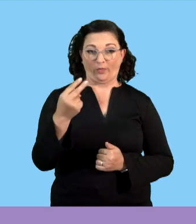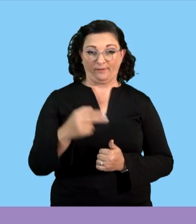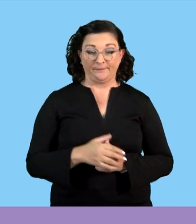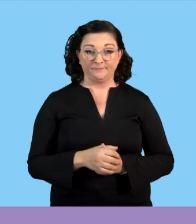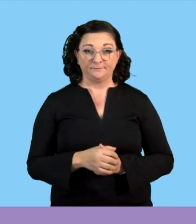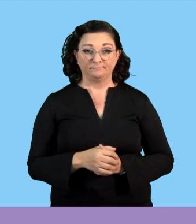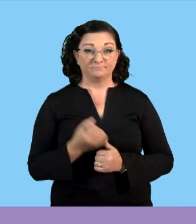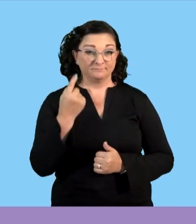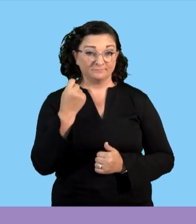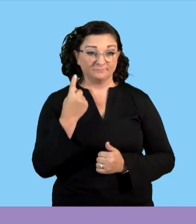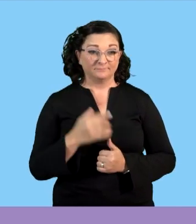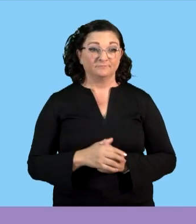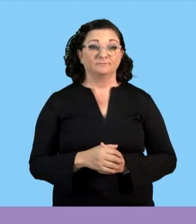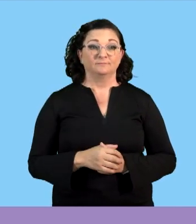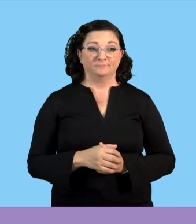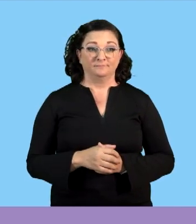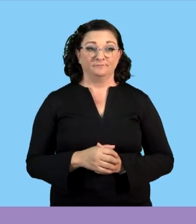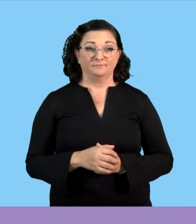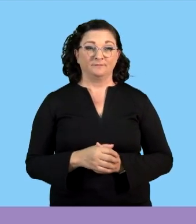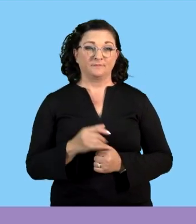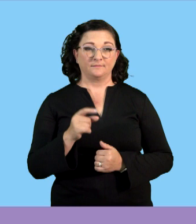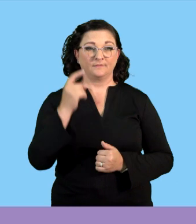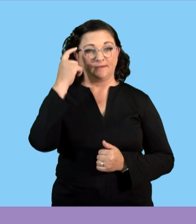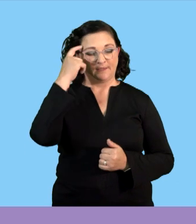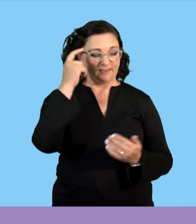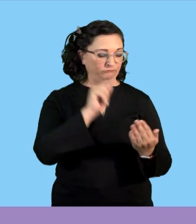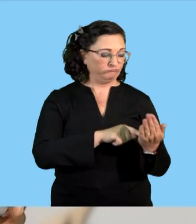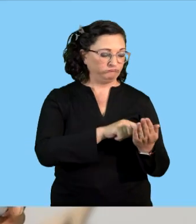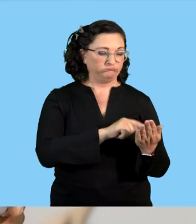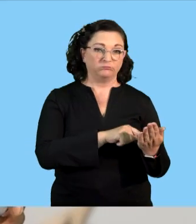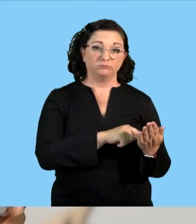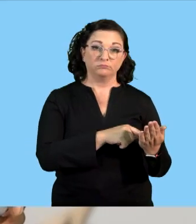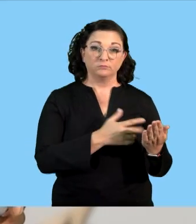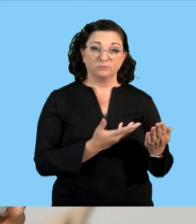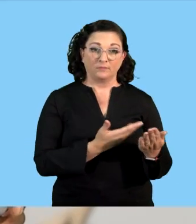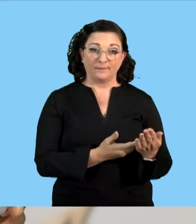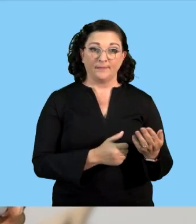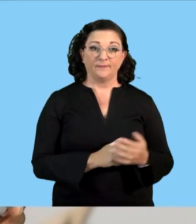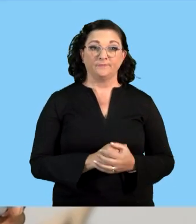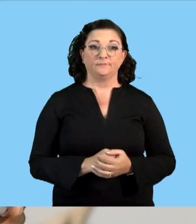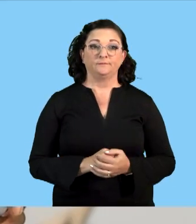squared. Does it make sense? Just going to give you a second to punch your calculators.